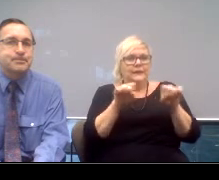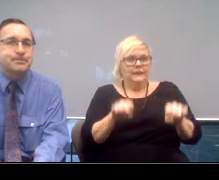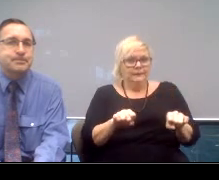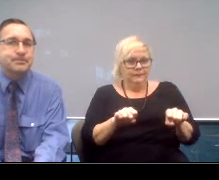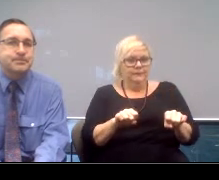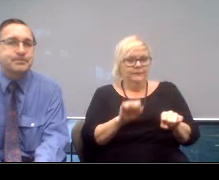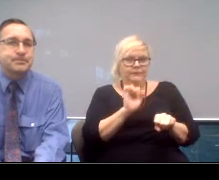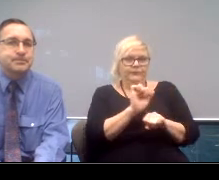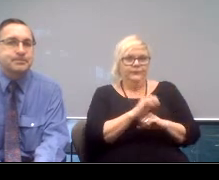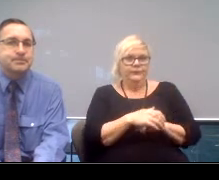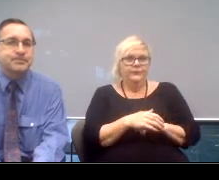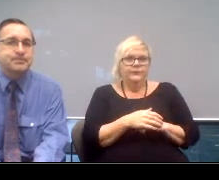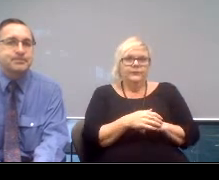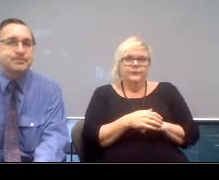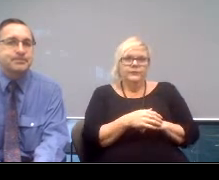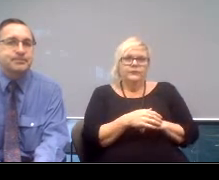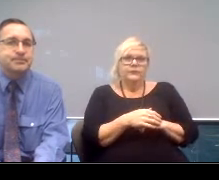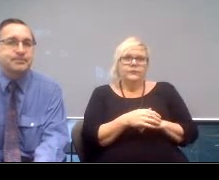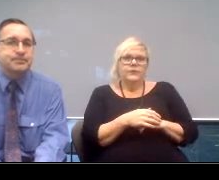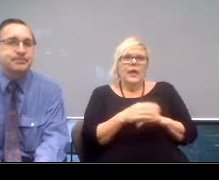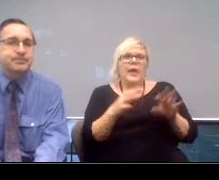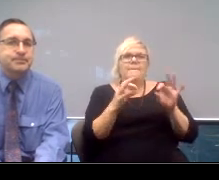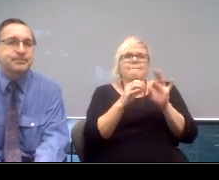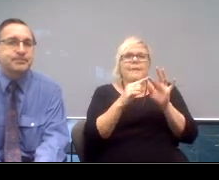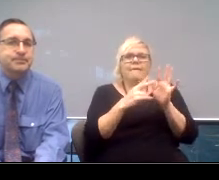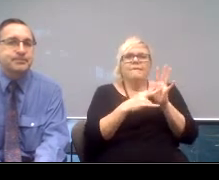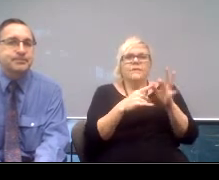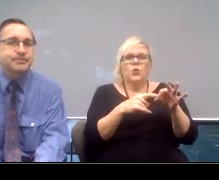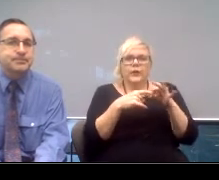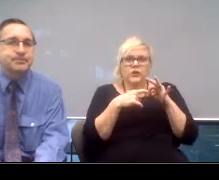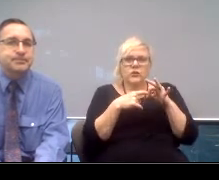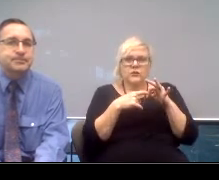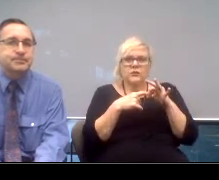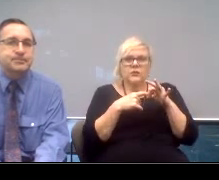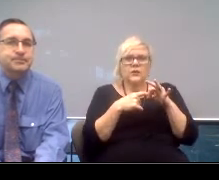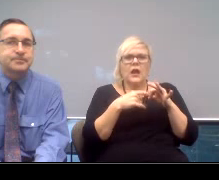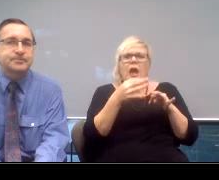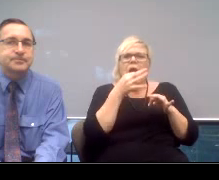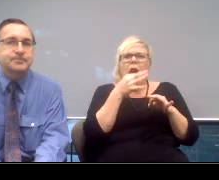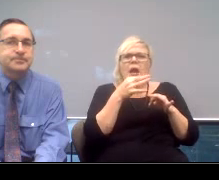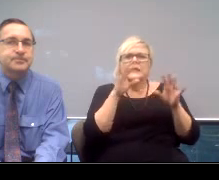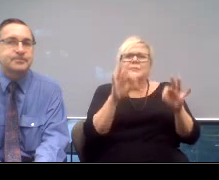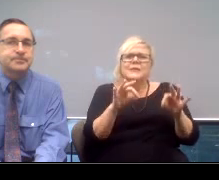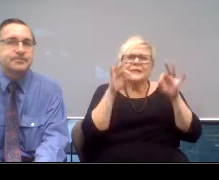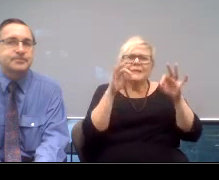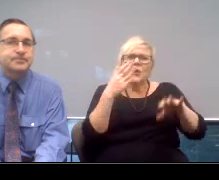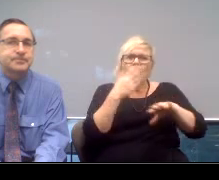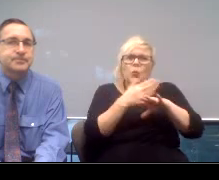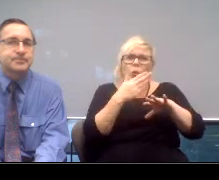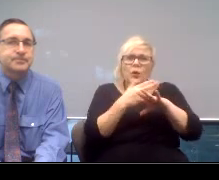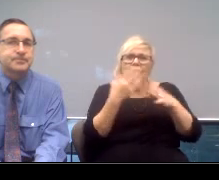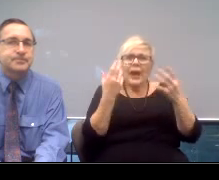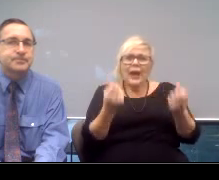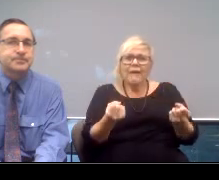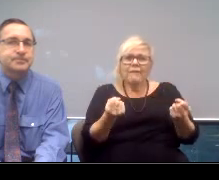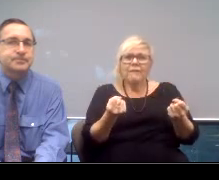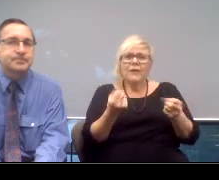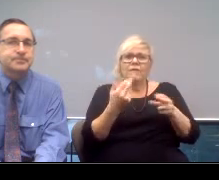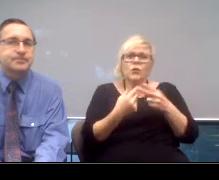Okay. A question from Bev. Thanks, Bev, for your question. Is there any specific work being done to